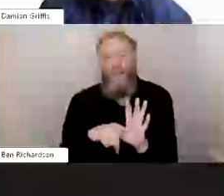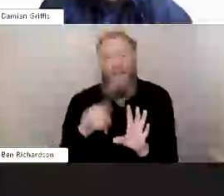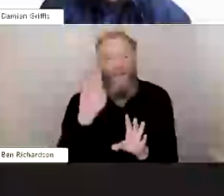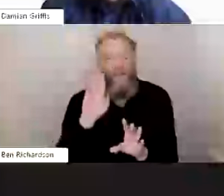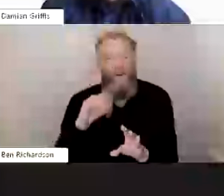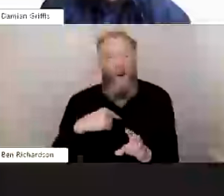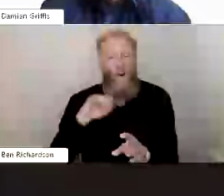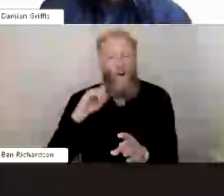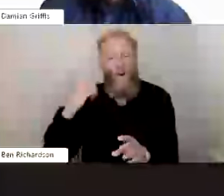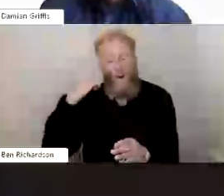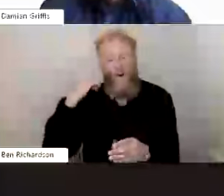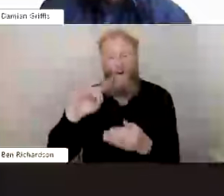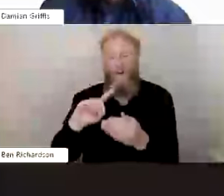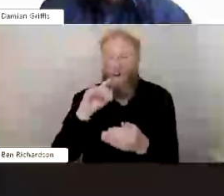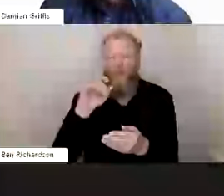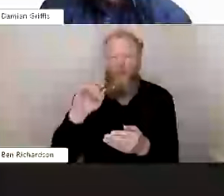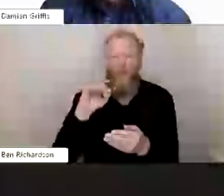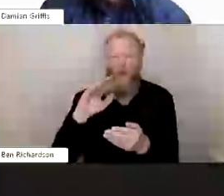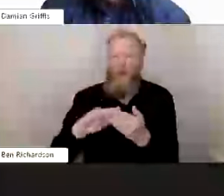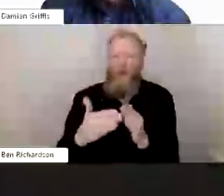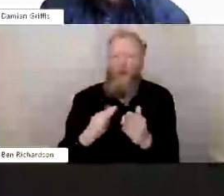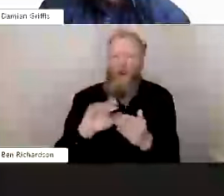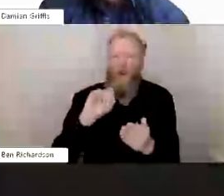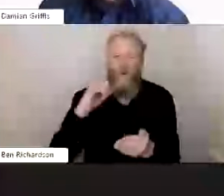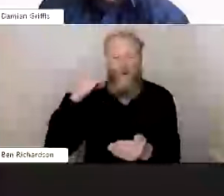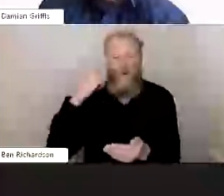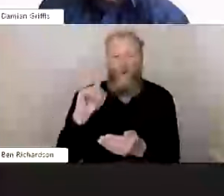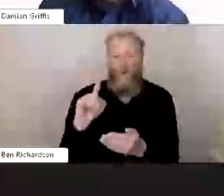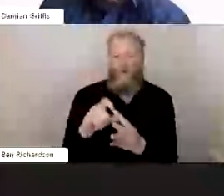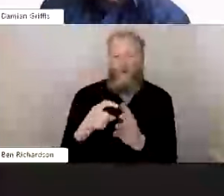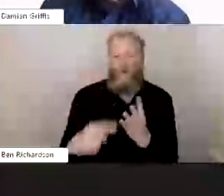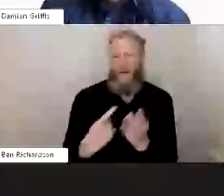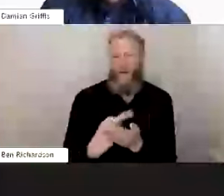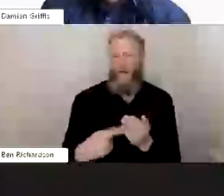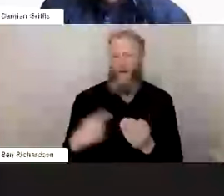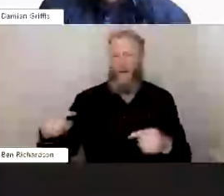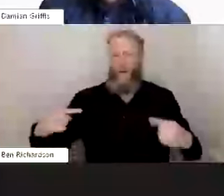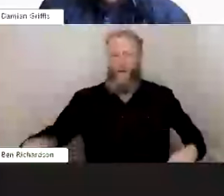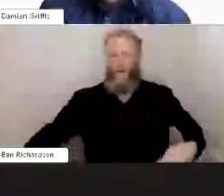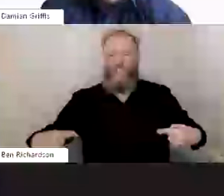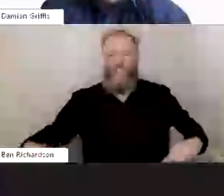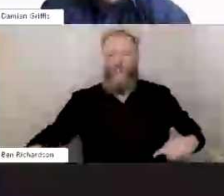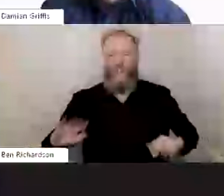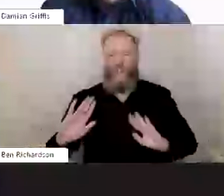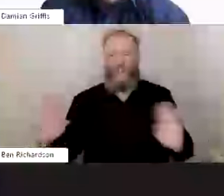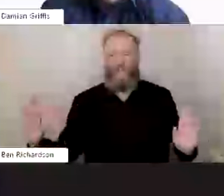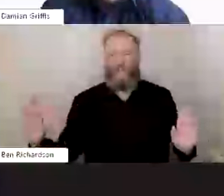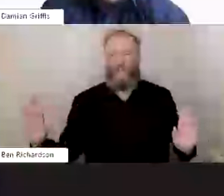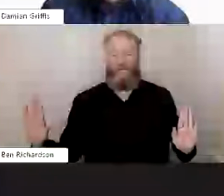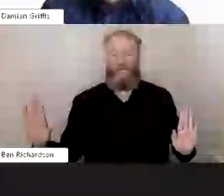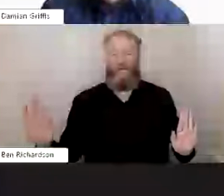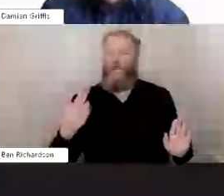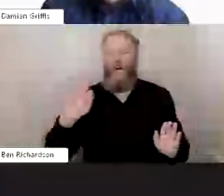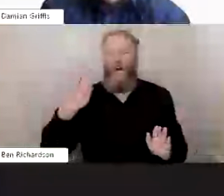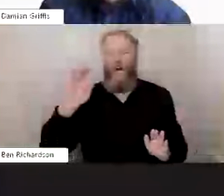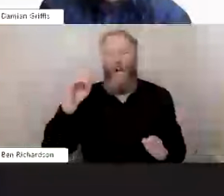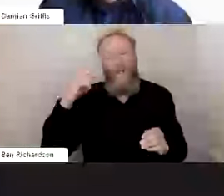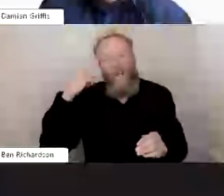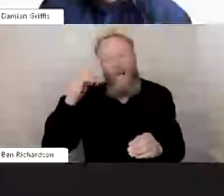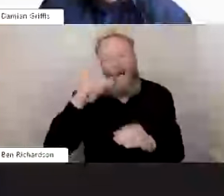thought someone who uses a wheelchair and wouldn't have thought about disability in its broadest context. But